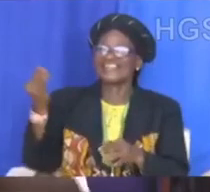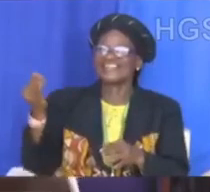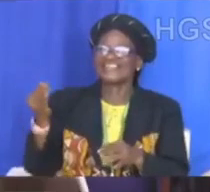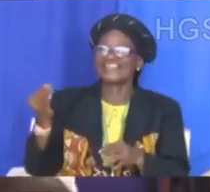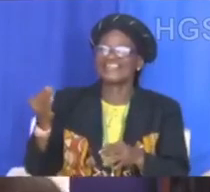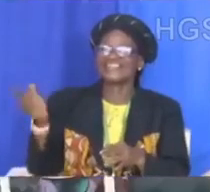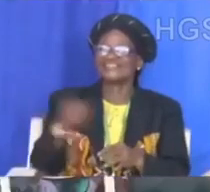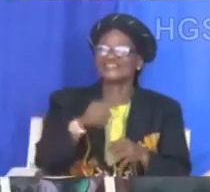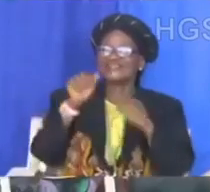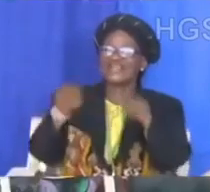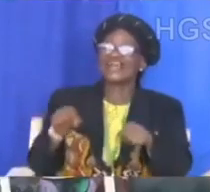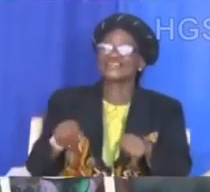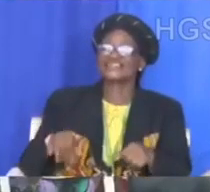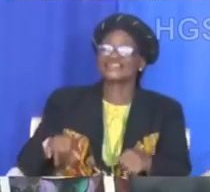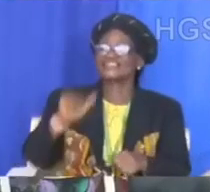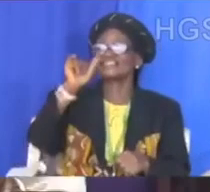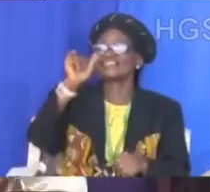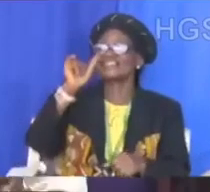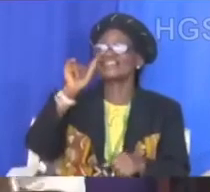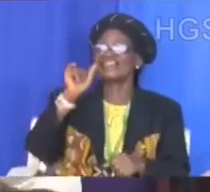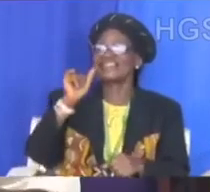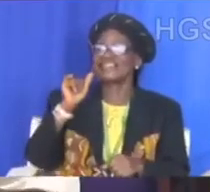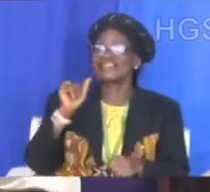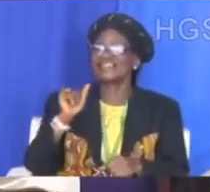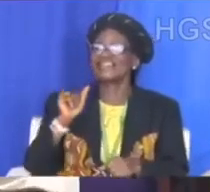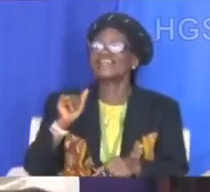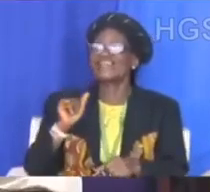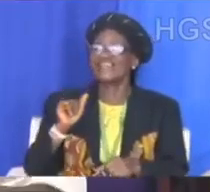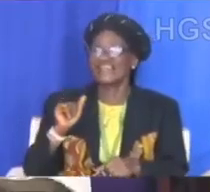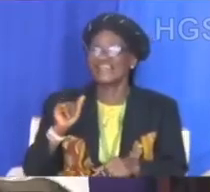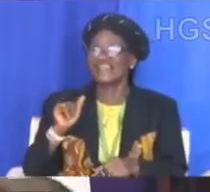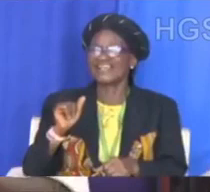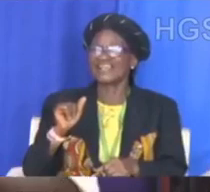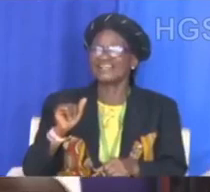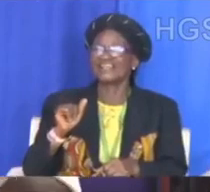The fasting is not going to begin until January 11th.